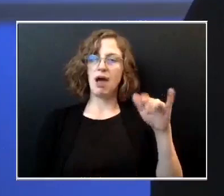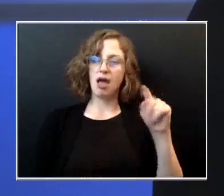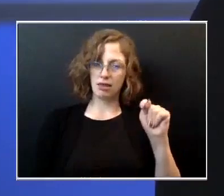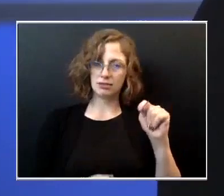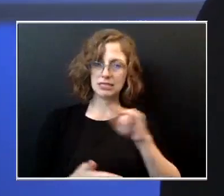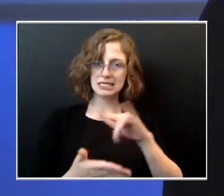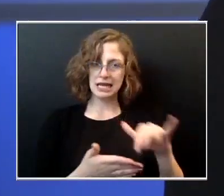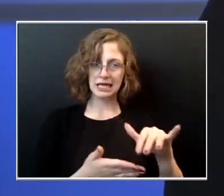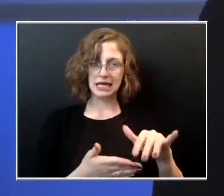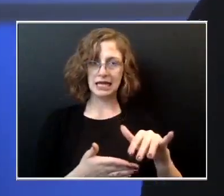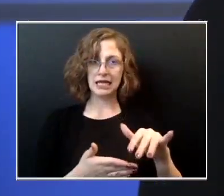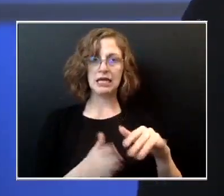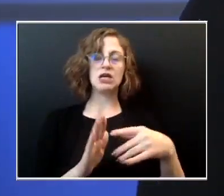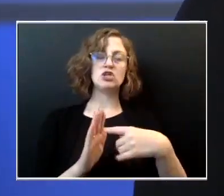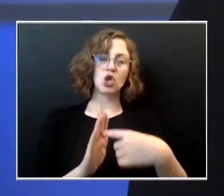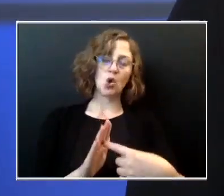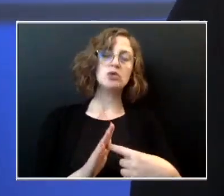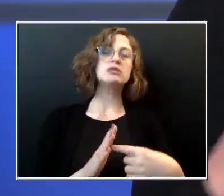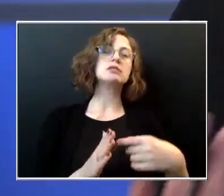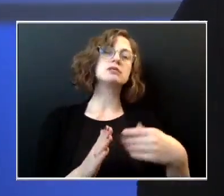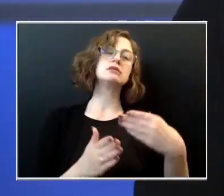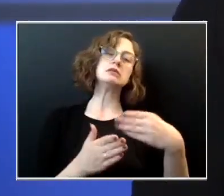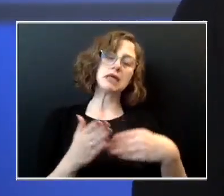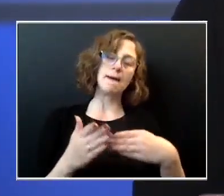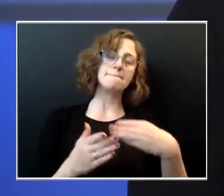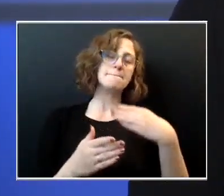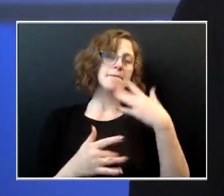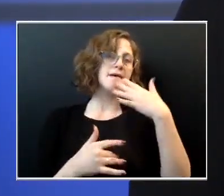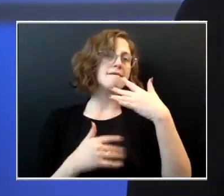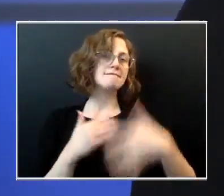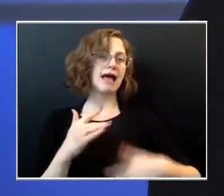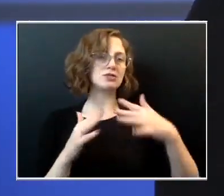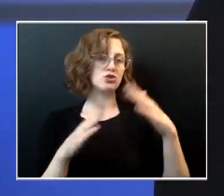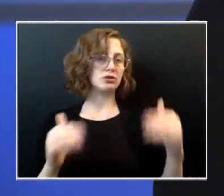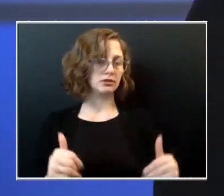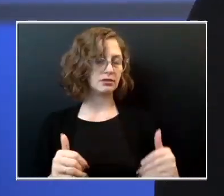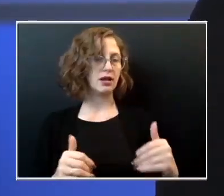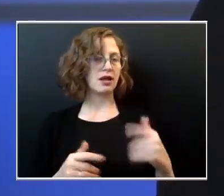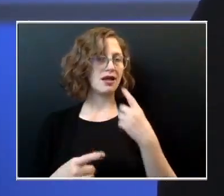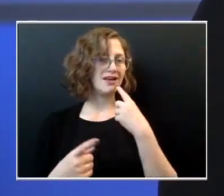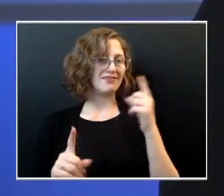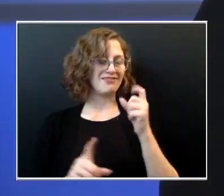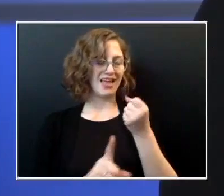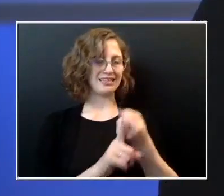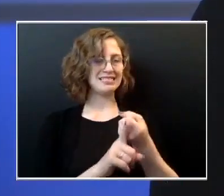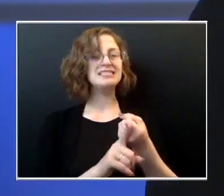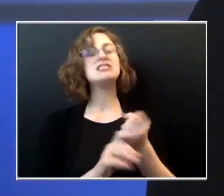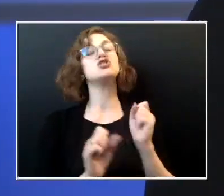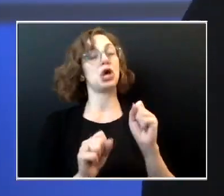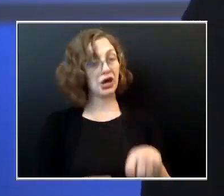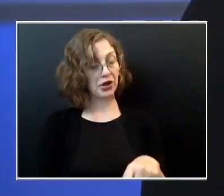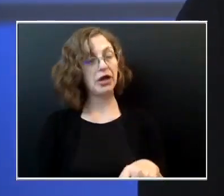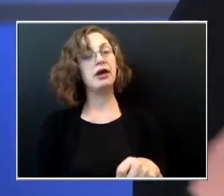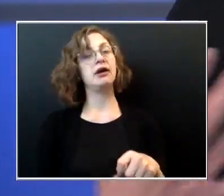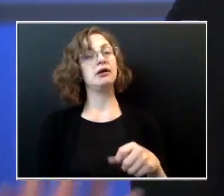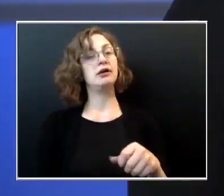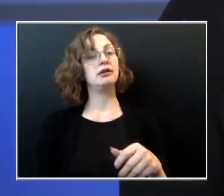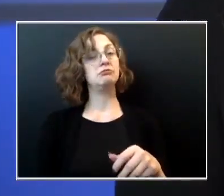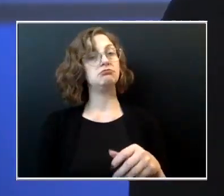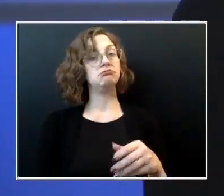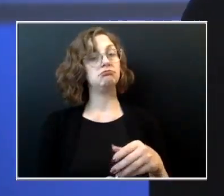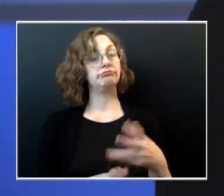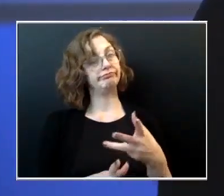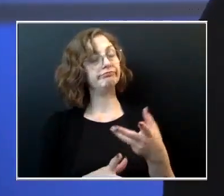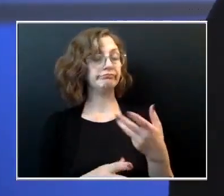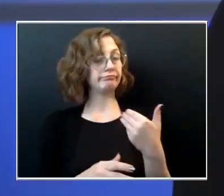vascular function effects. So it could really have an effect on cardiovascular risk factors and things like that, even before maybe our changes